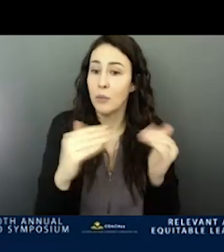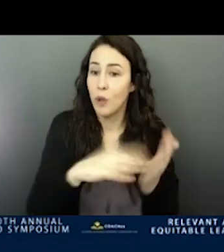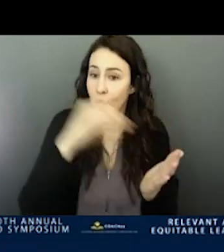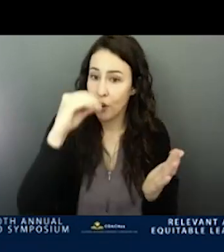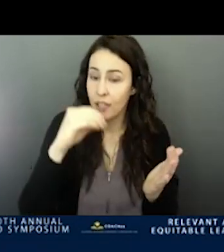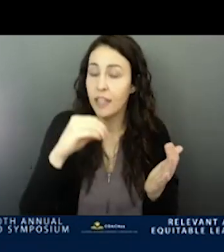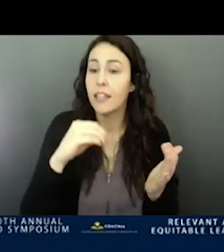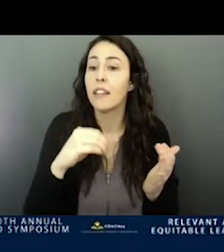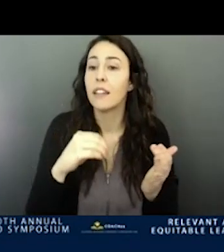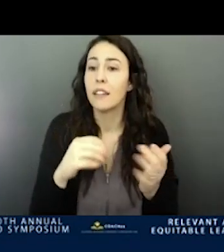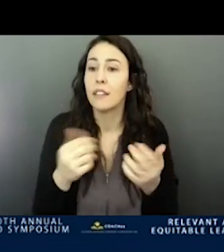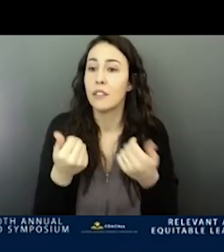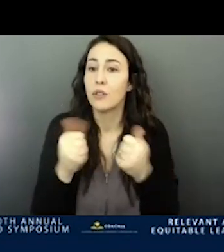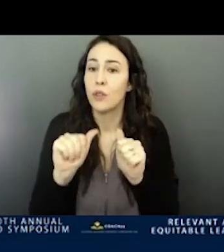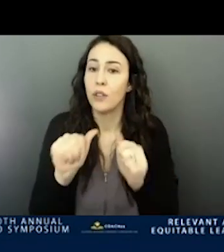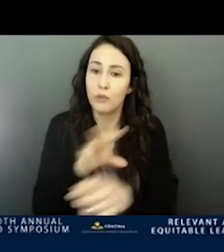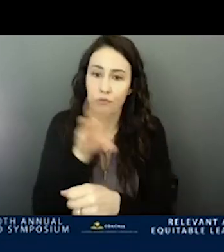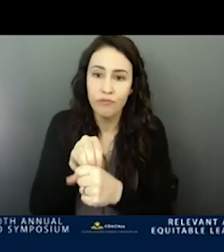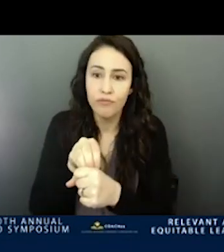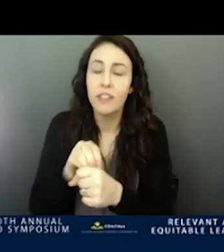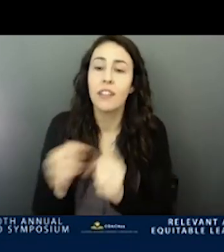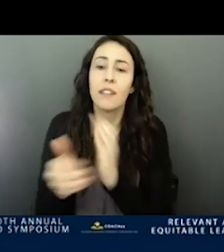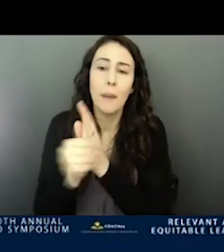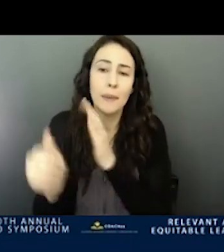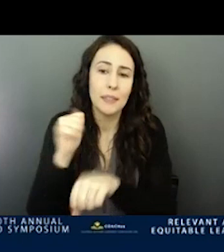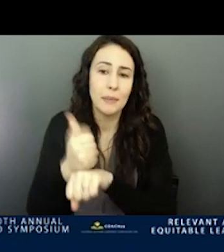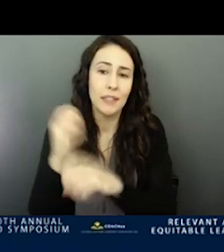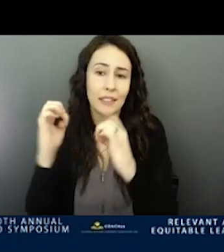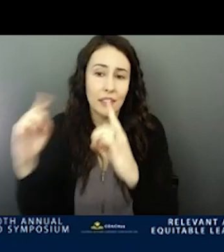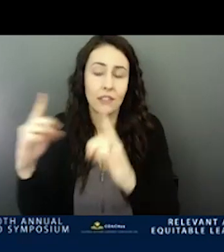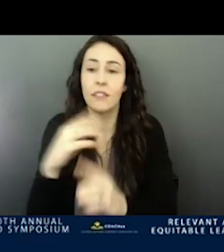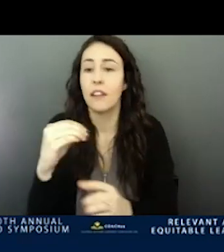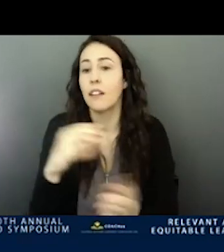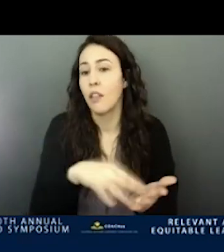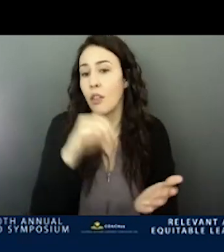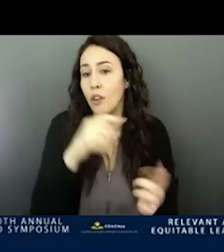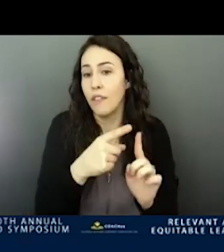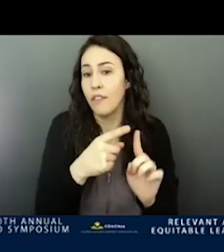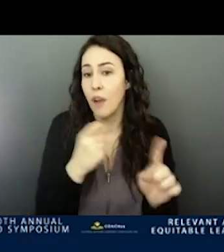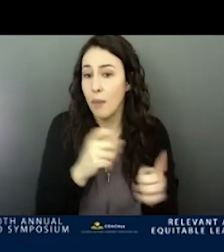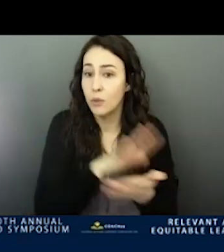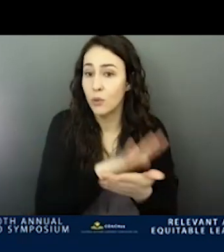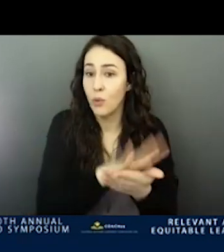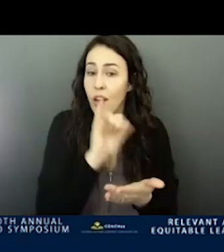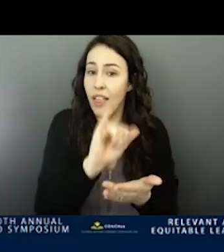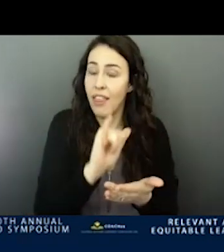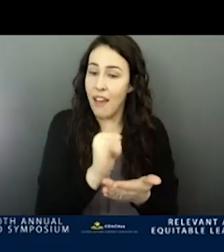to the field of competency-based education and to learn from institutions that thrive on the